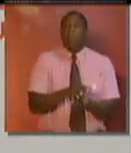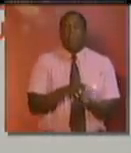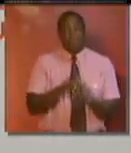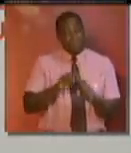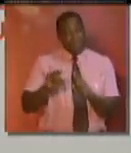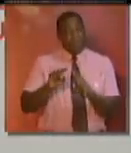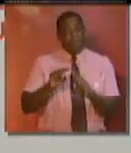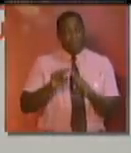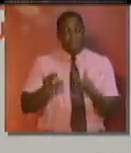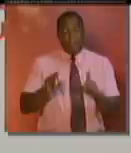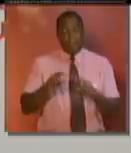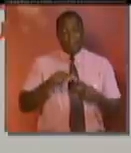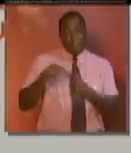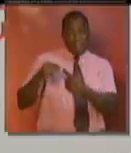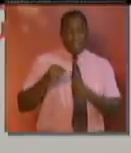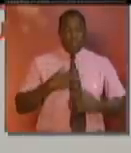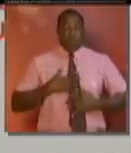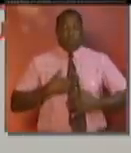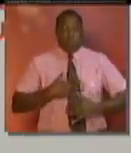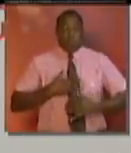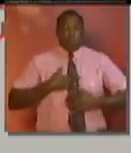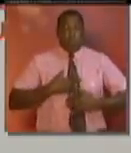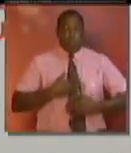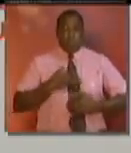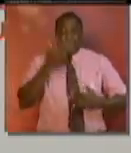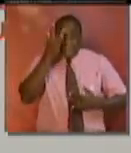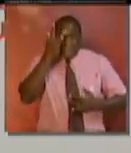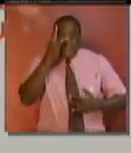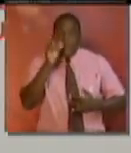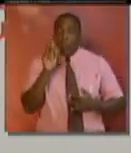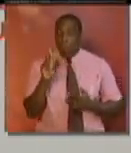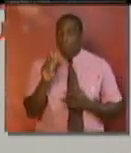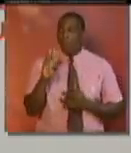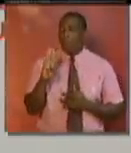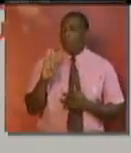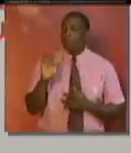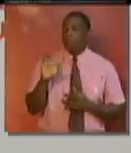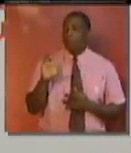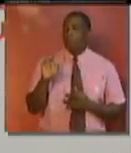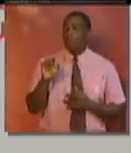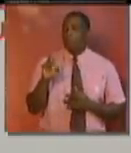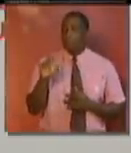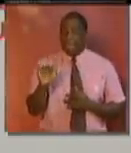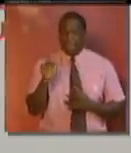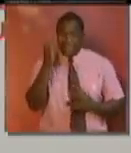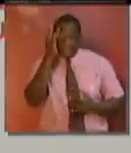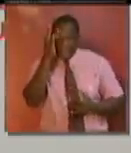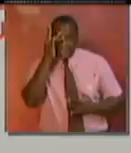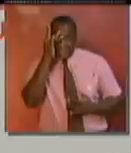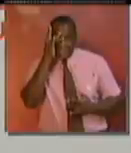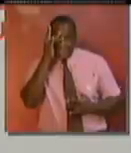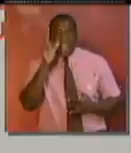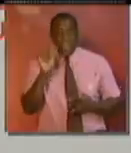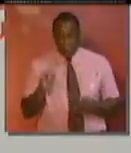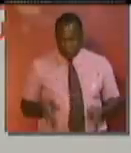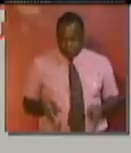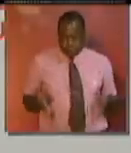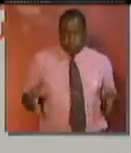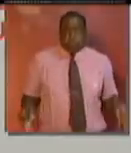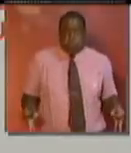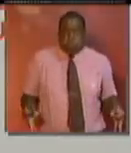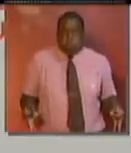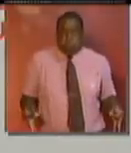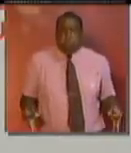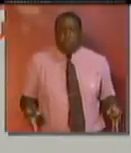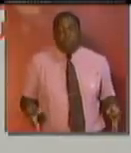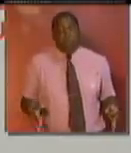viral respiratory illness, or bacterial respiratory illness issue. And yes, the patterns that we see worldwide apply here as well.